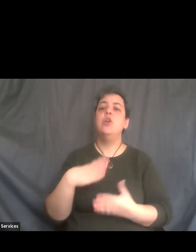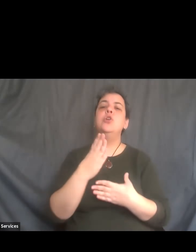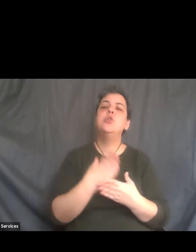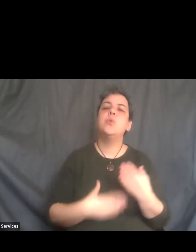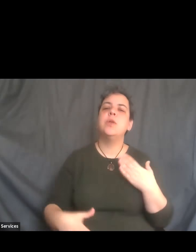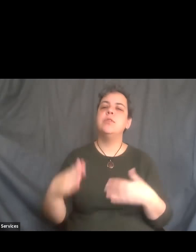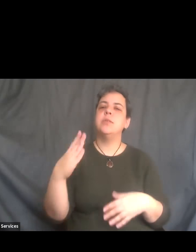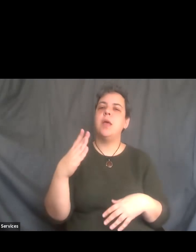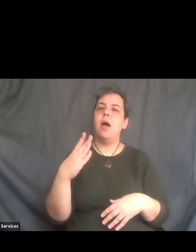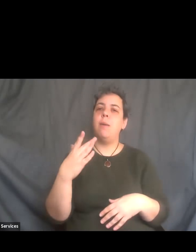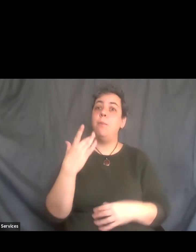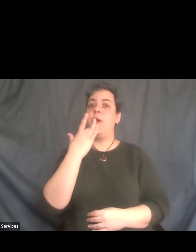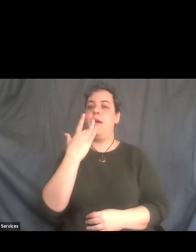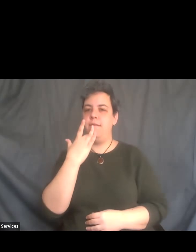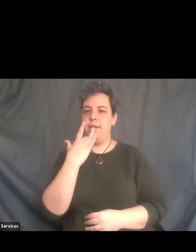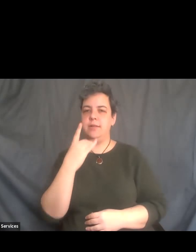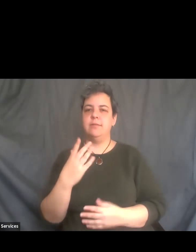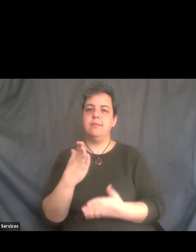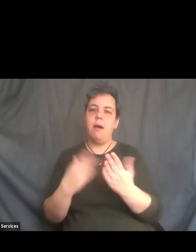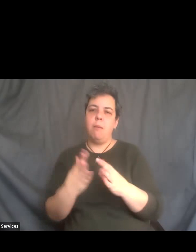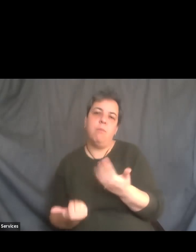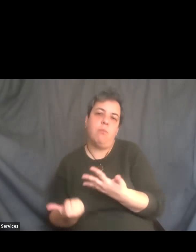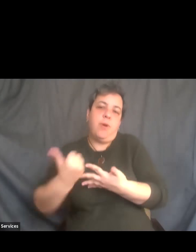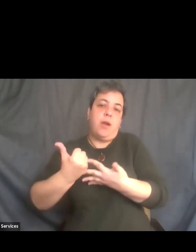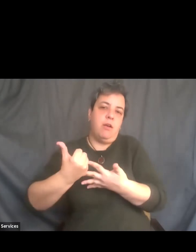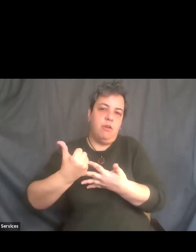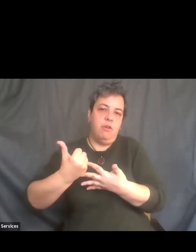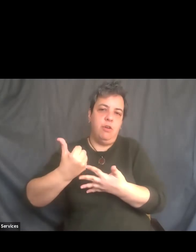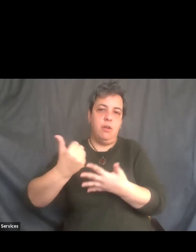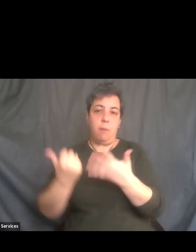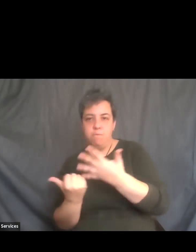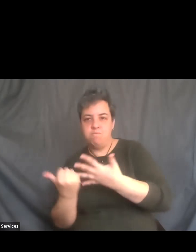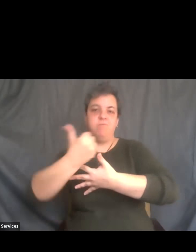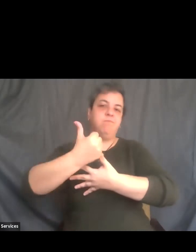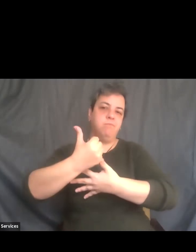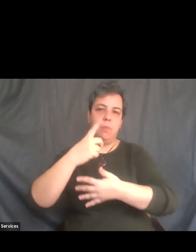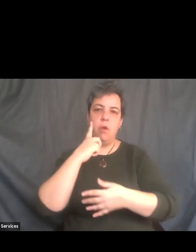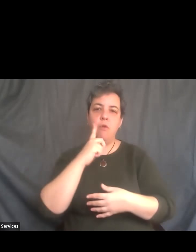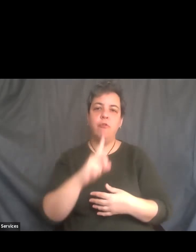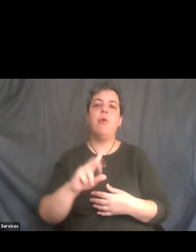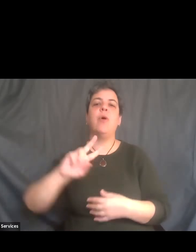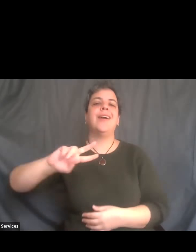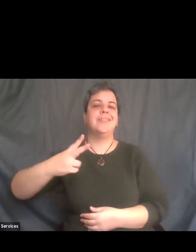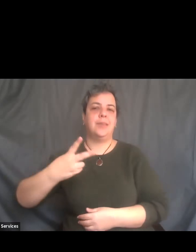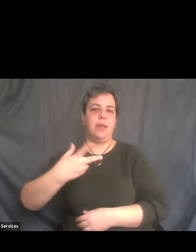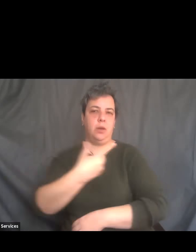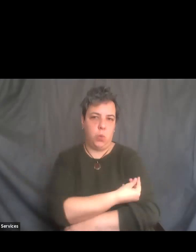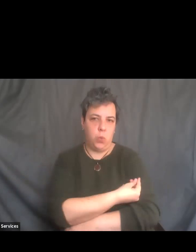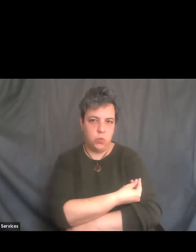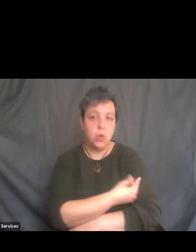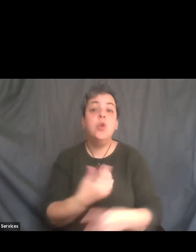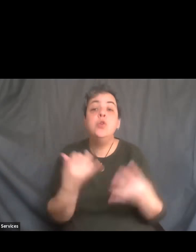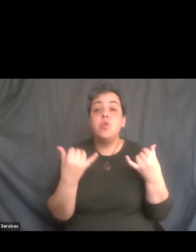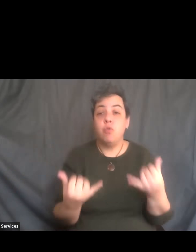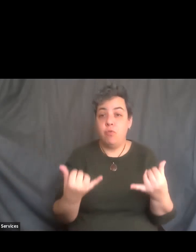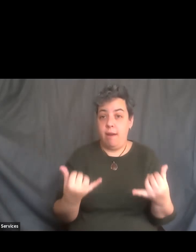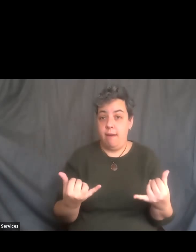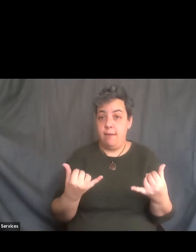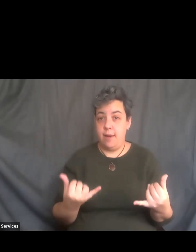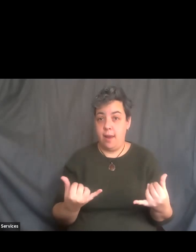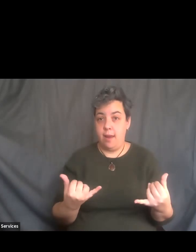dose appointments. So if you check on the website for the city-run site, it will tell you that there are no first